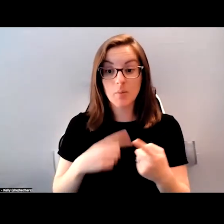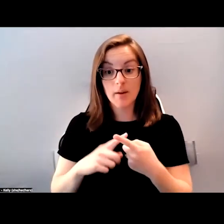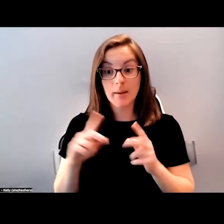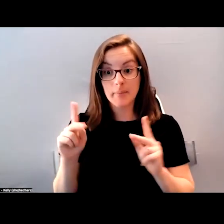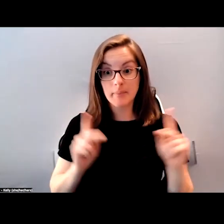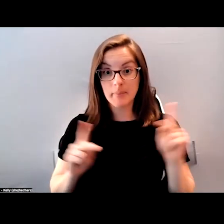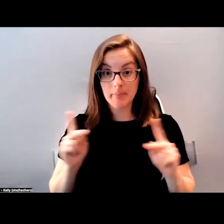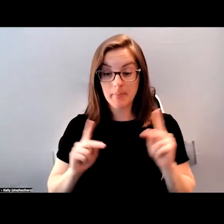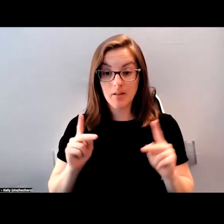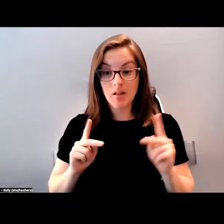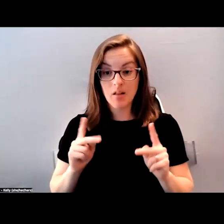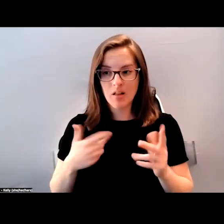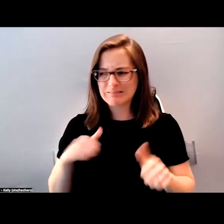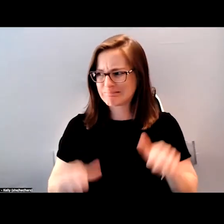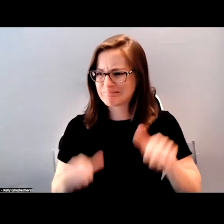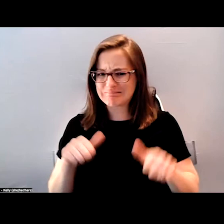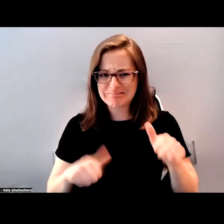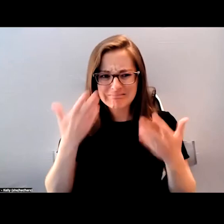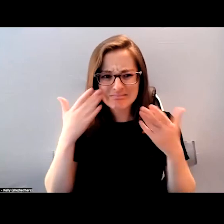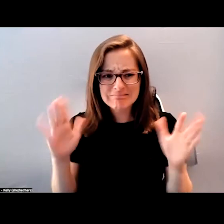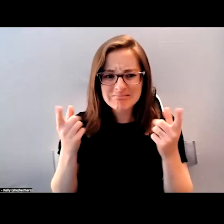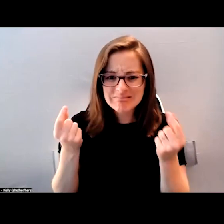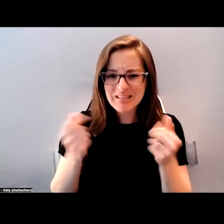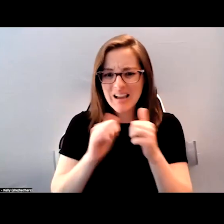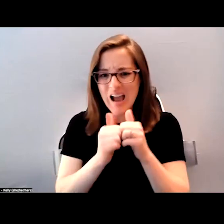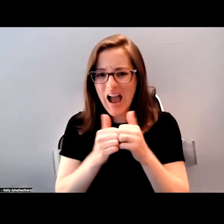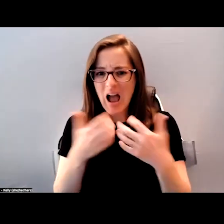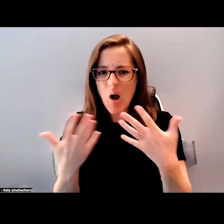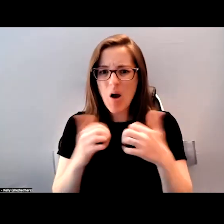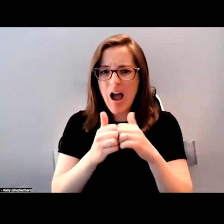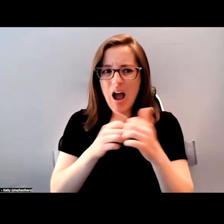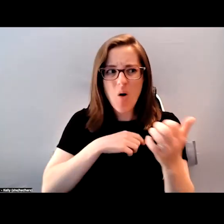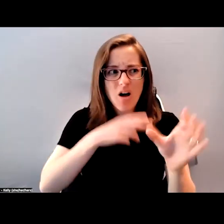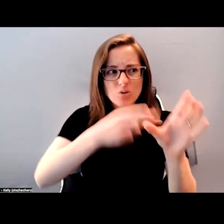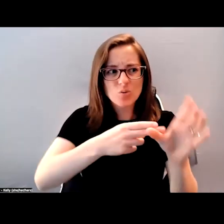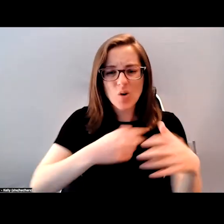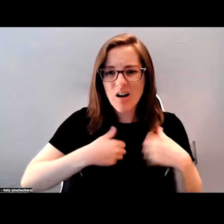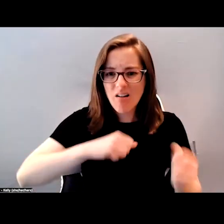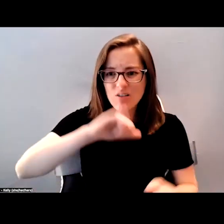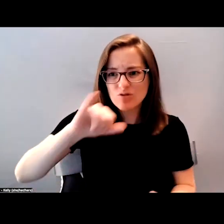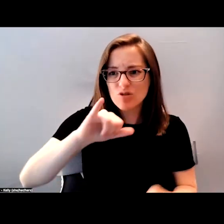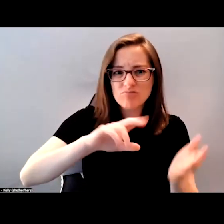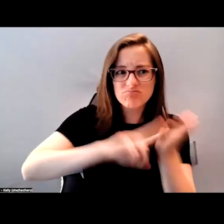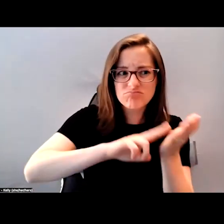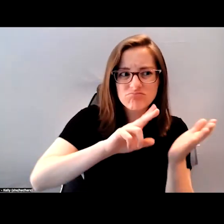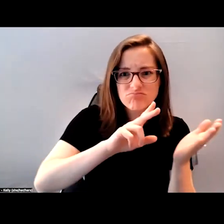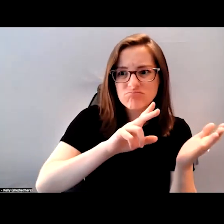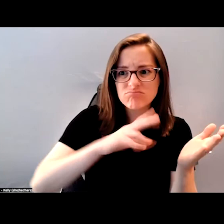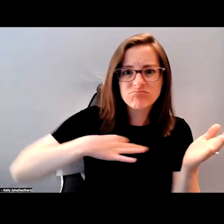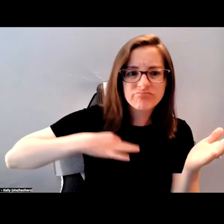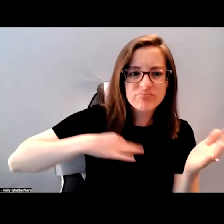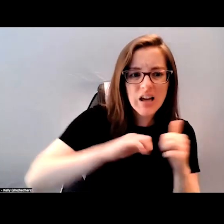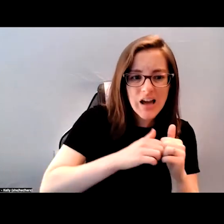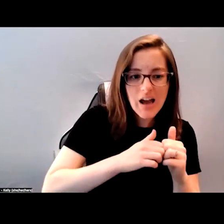are unsure as to how to navigate signing up for health insurance here in Massachusetts, or if it's